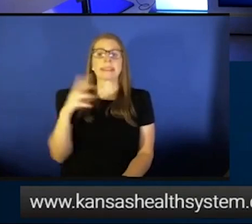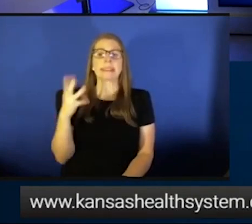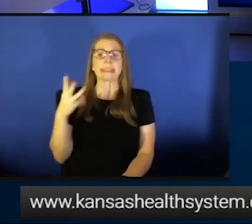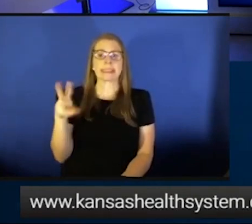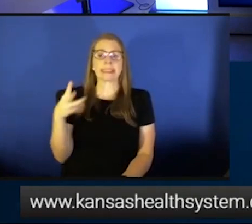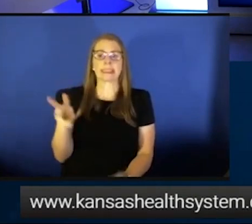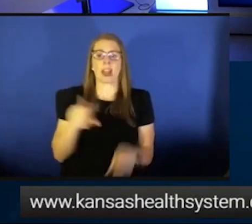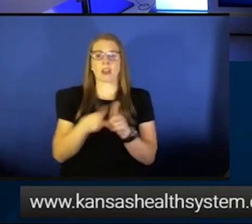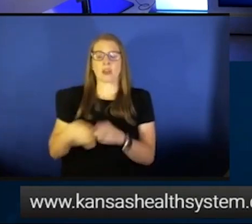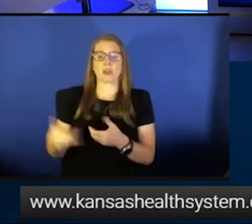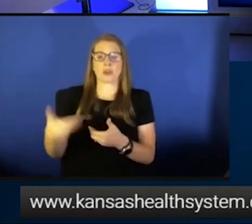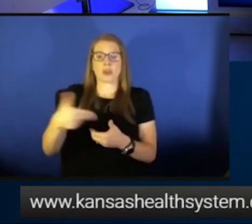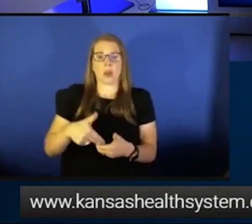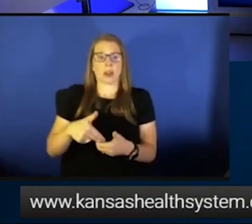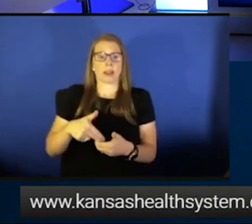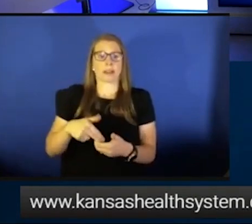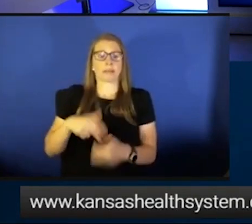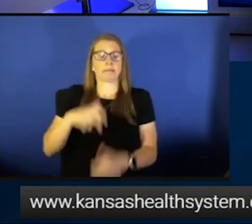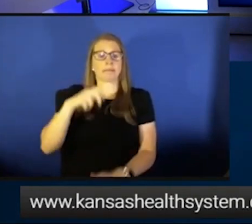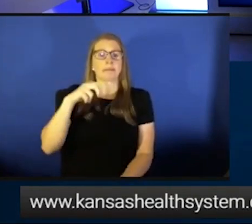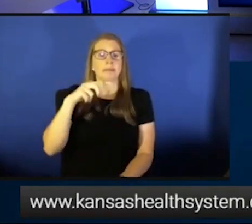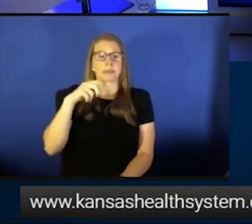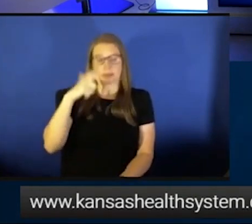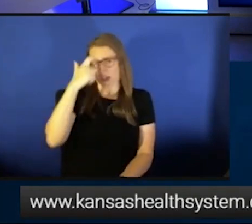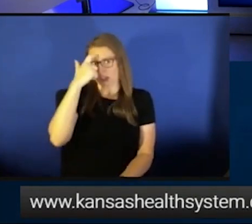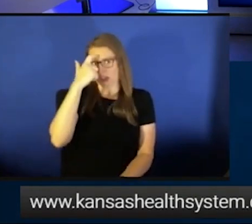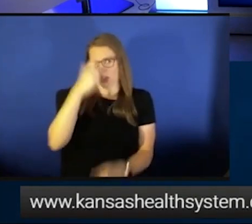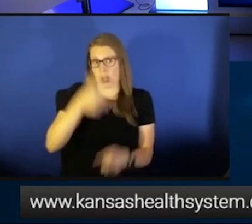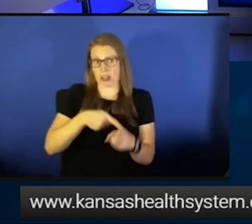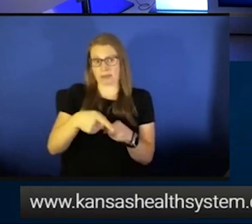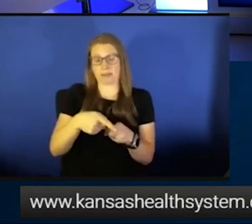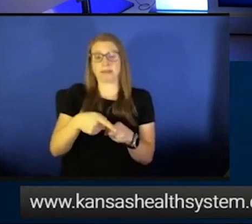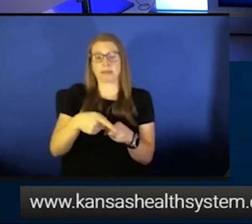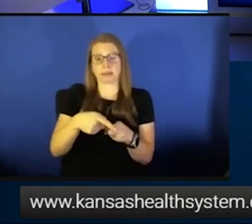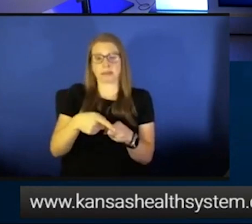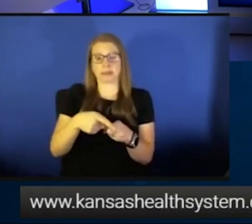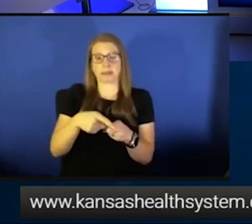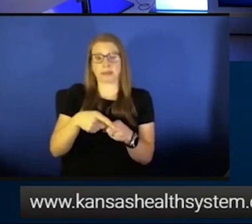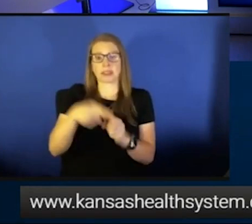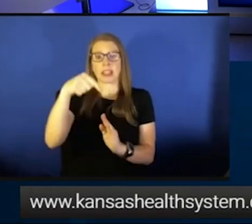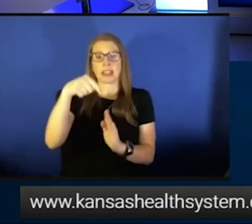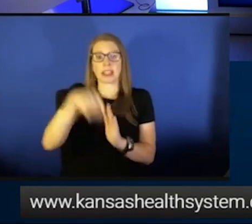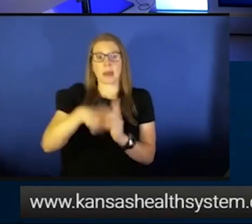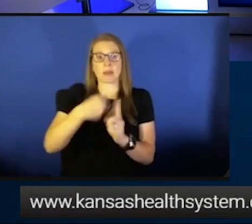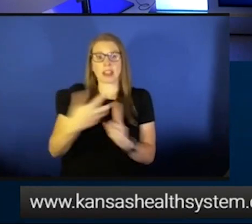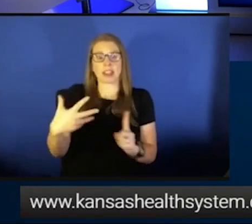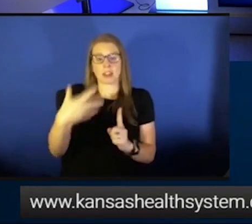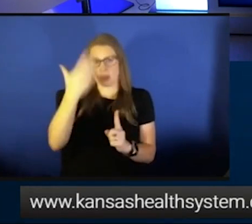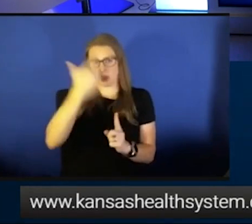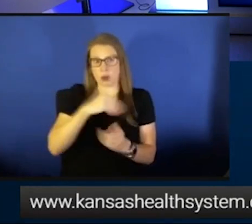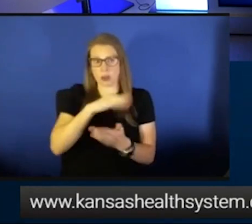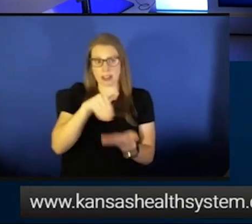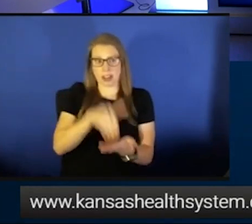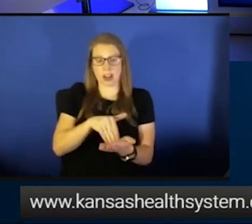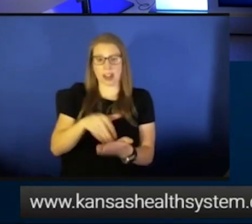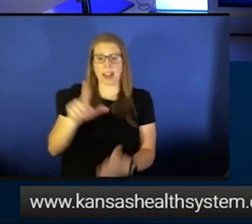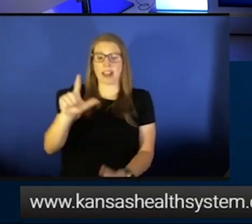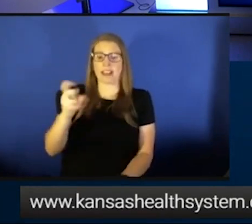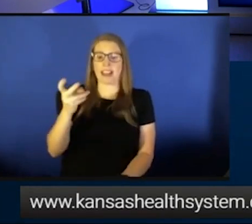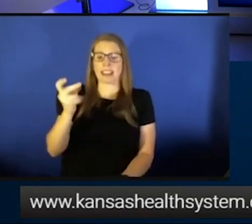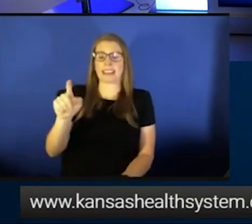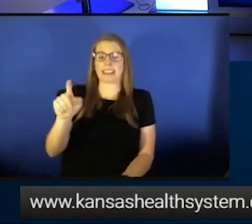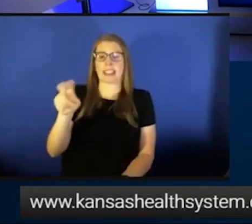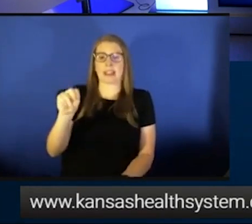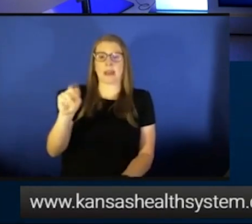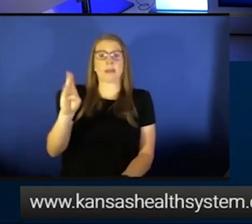joined by neurologist and director of the Advanced Comprehensive Stroke Center, Dr. Colleen Lechtenberg, and of course, Dr. Steve Stites with us today to